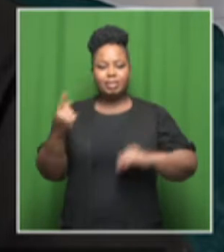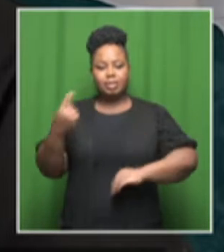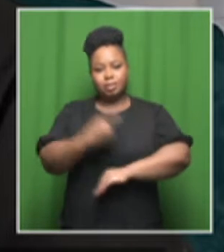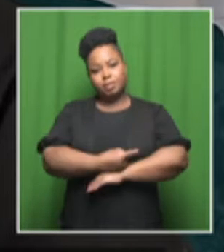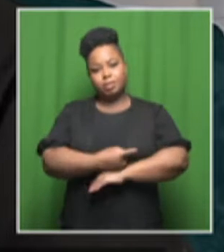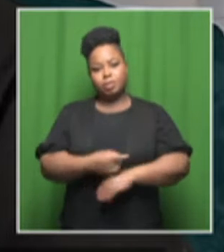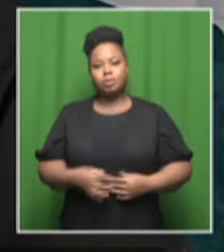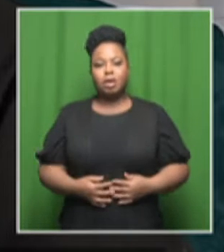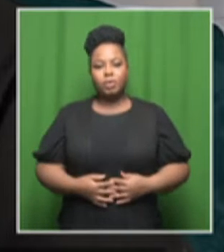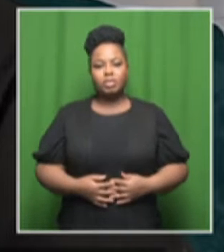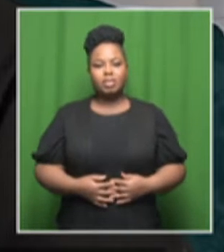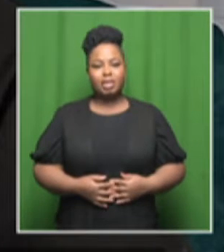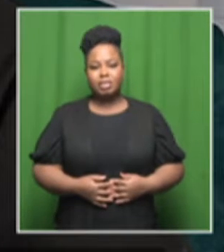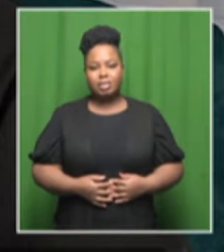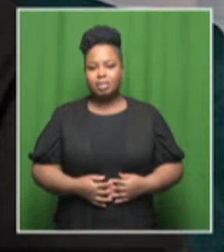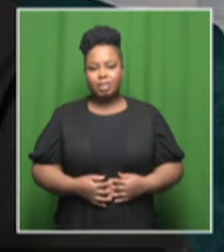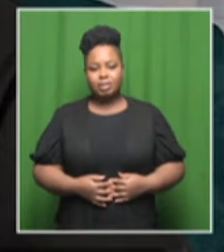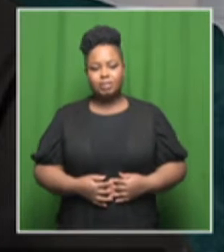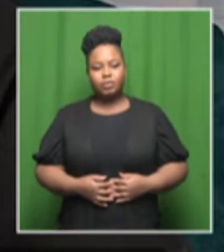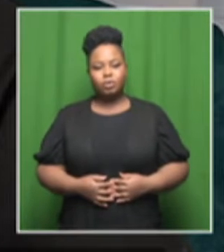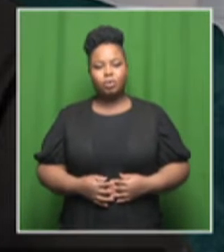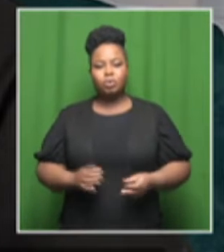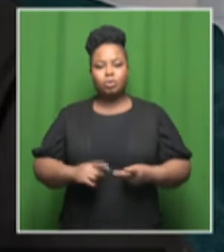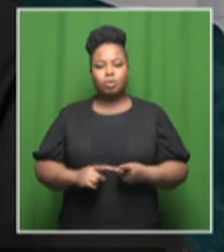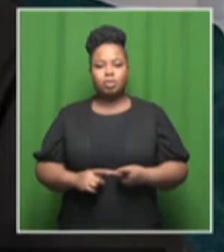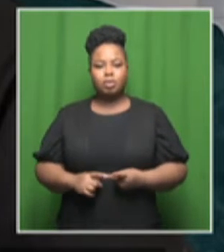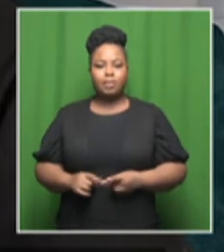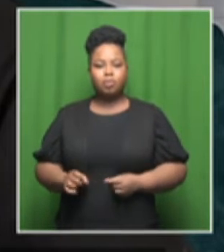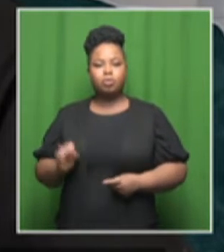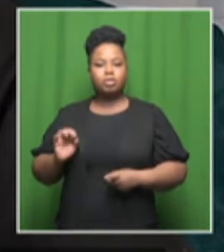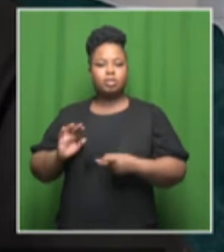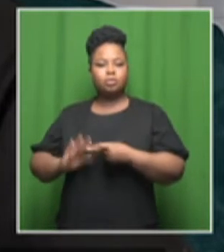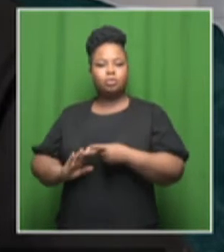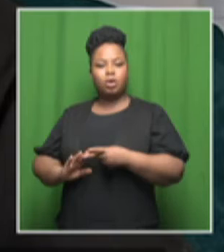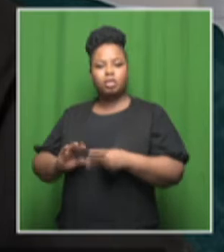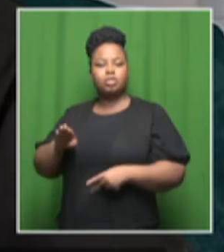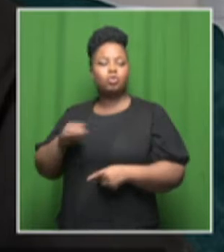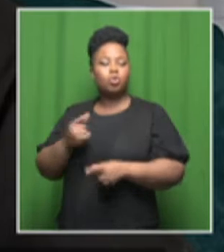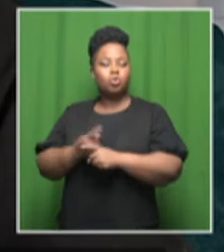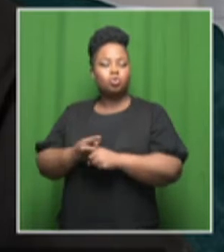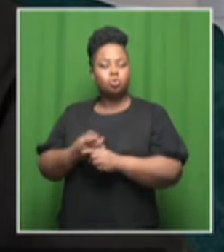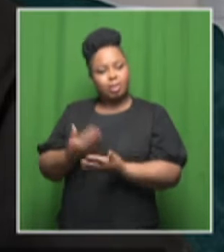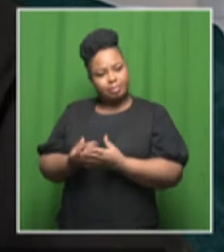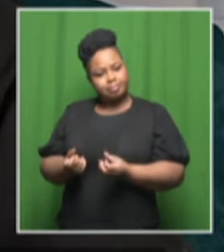days, we normally do a trigger